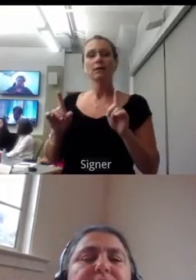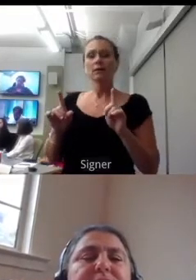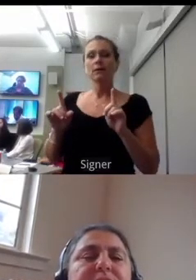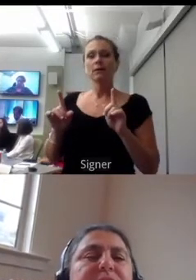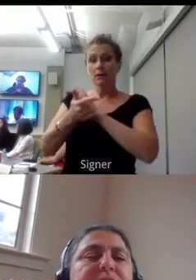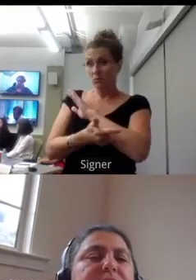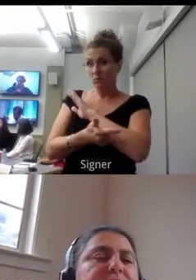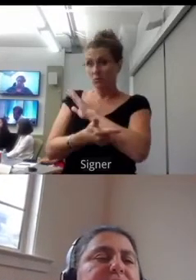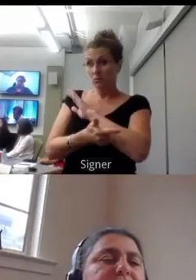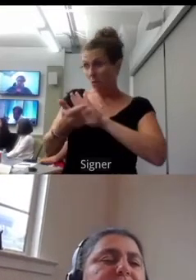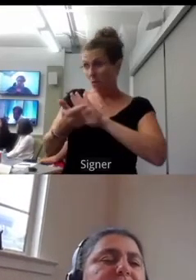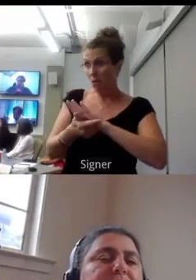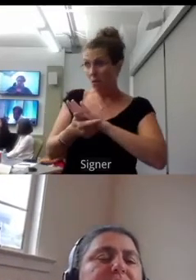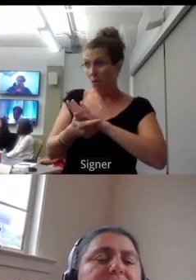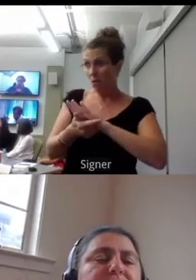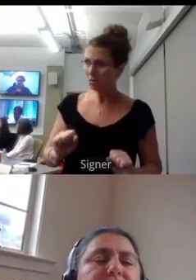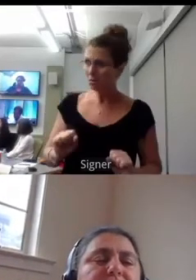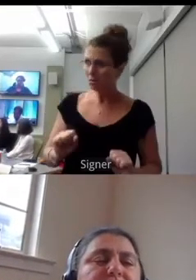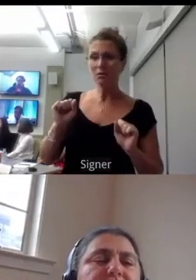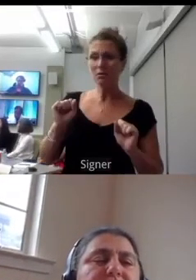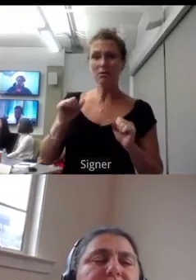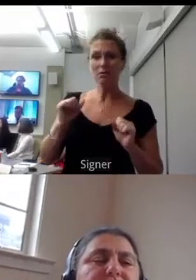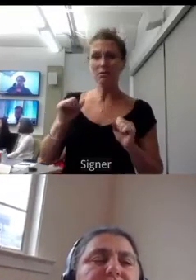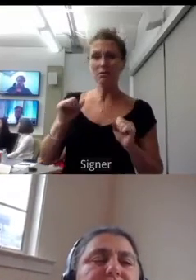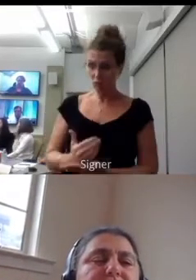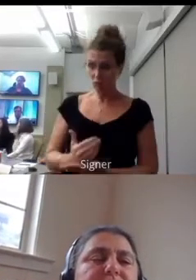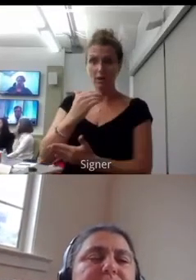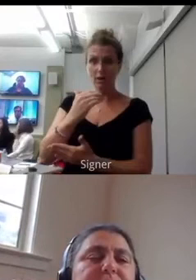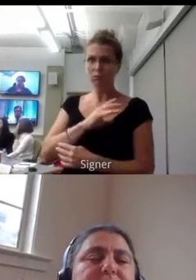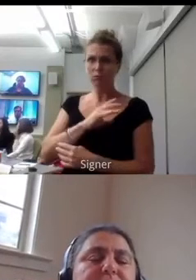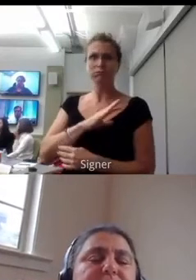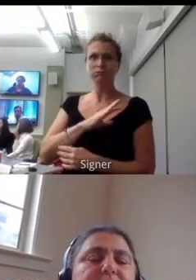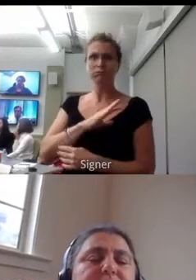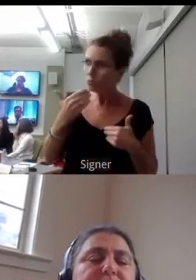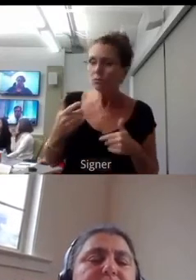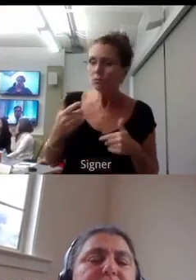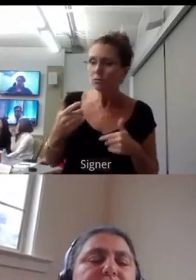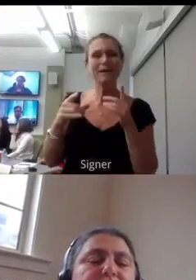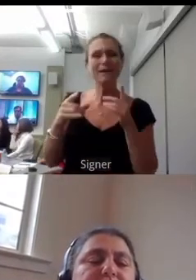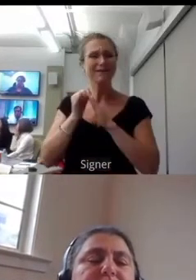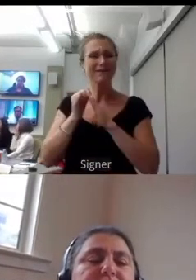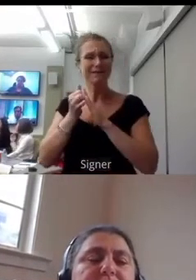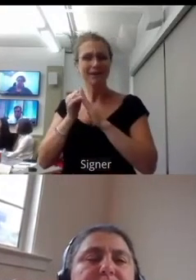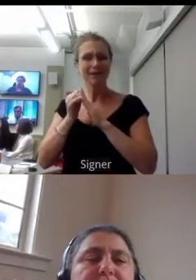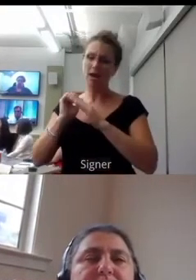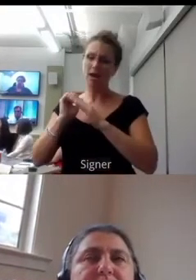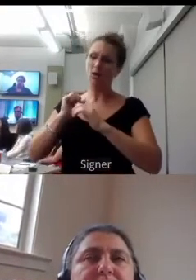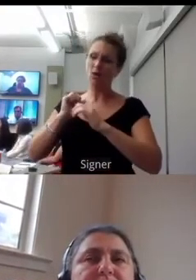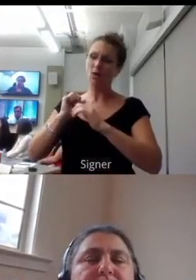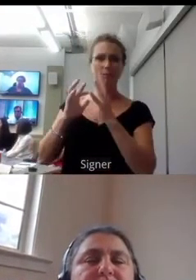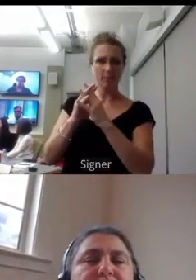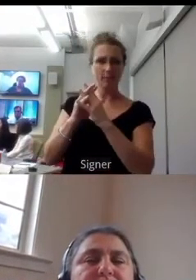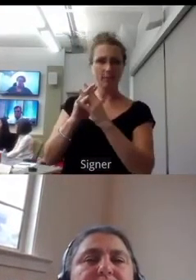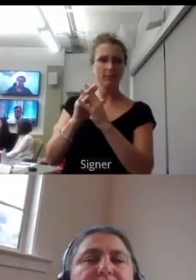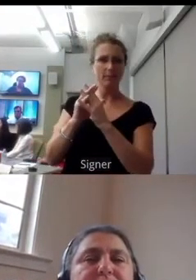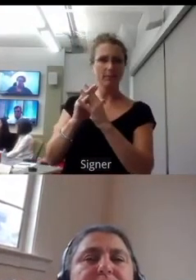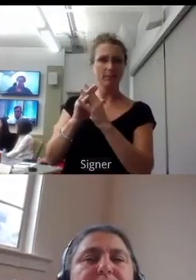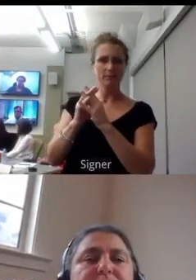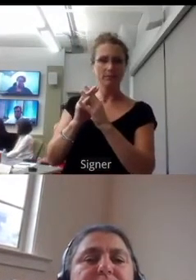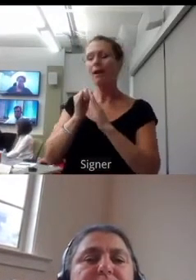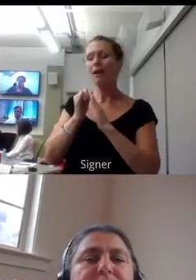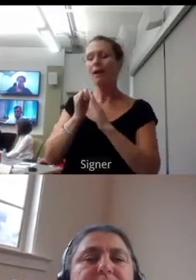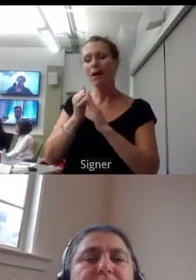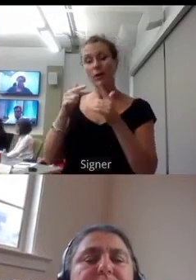codes can be, it's then how do you implement? How do you make sure that the things that you want to do, in fact, are going to